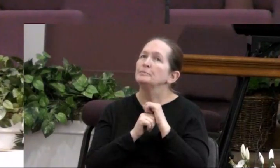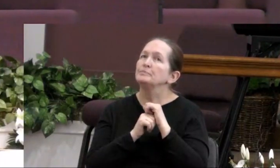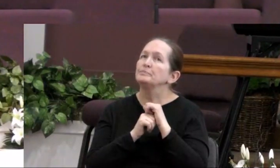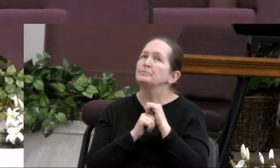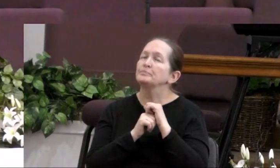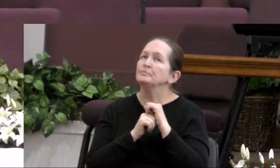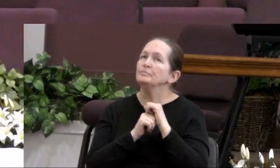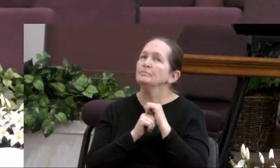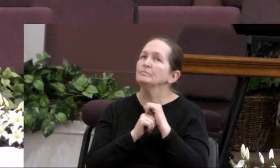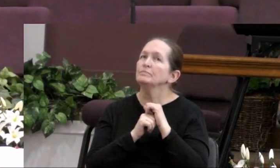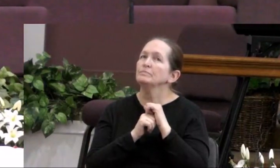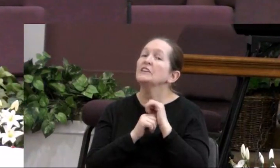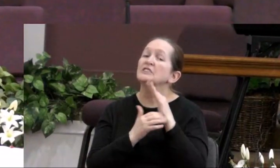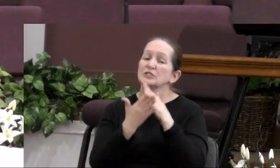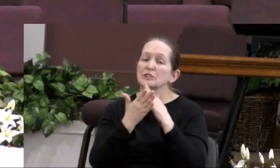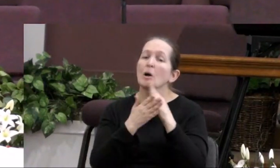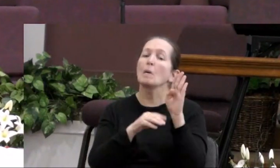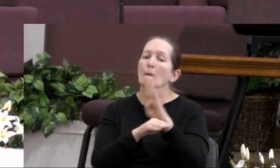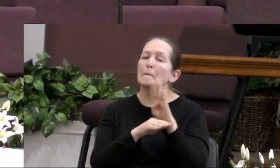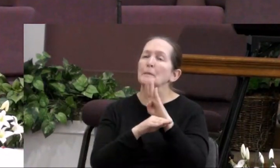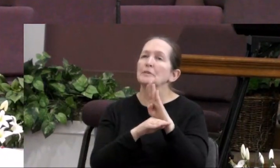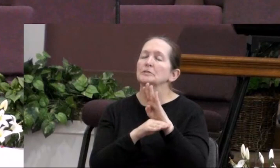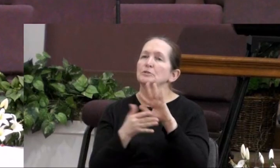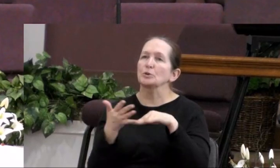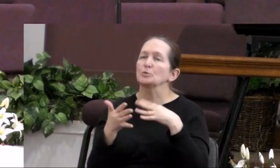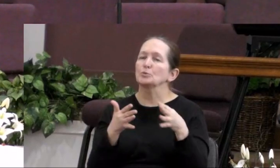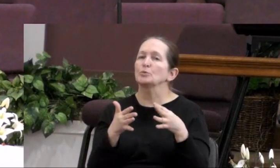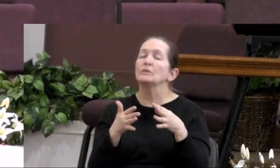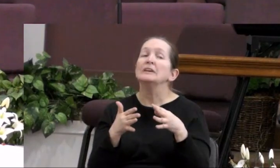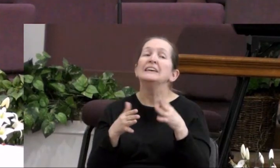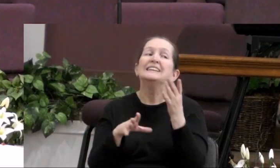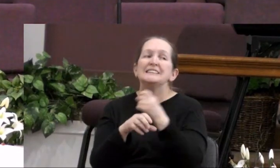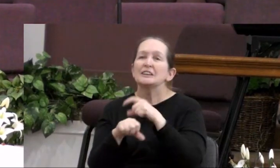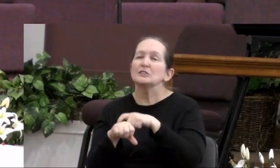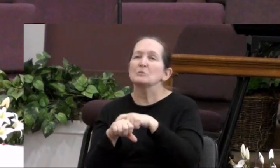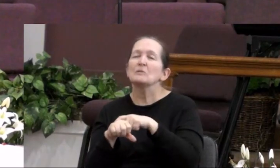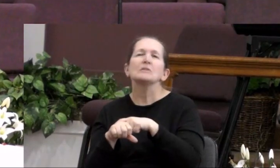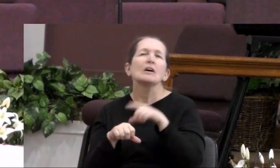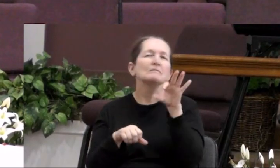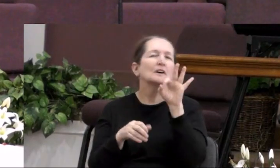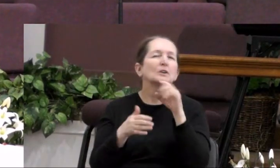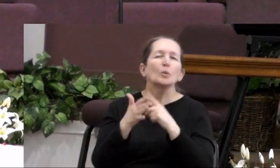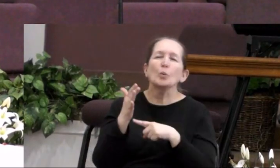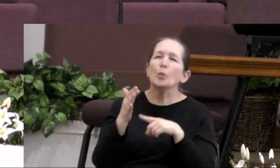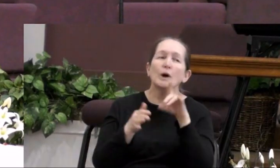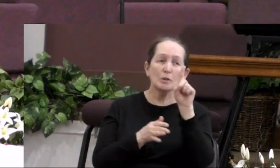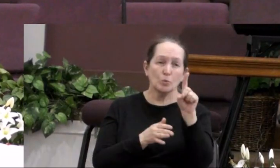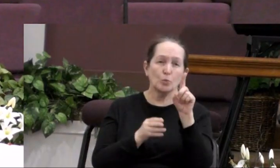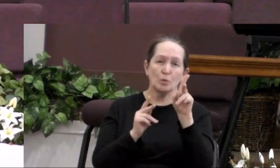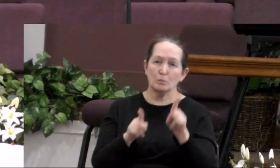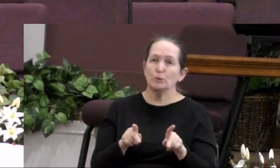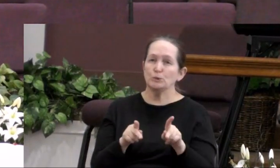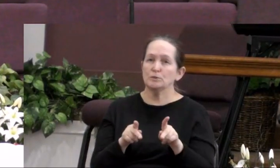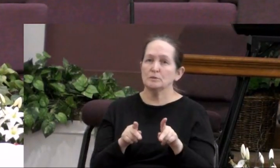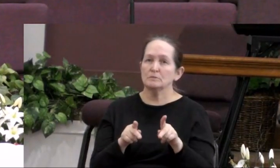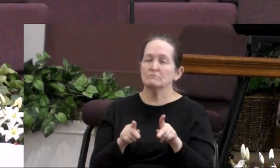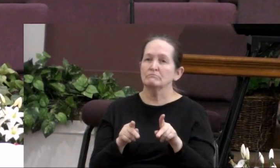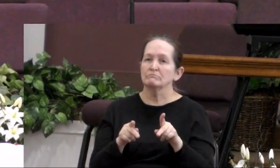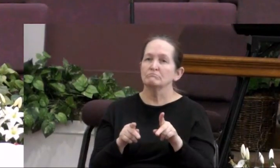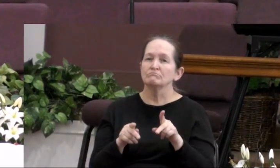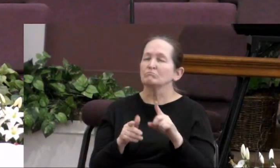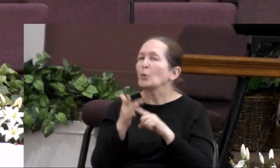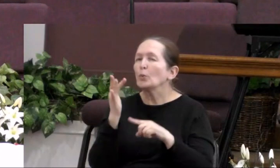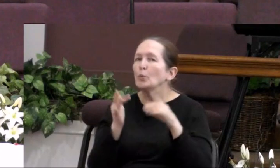to stop in his busy schedule and take time to find out what this one person needs.